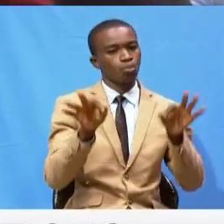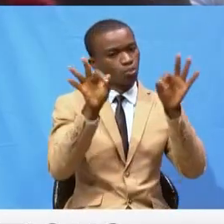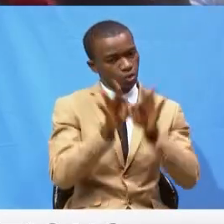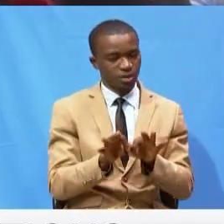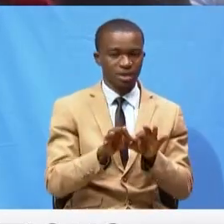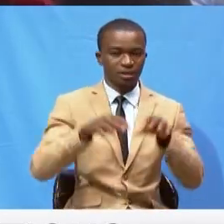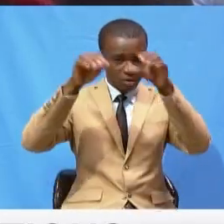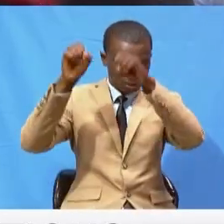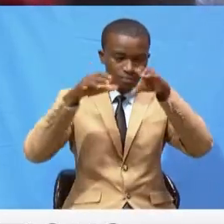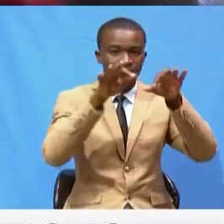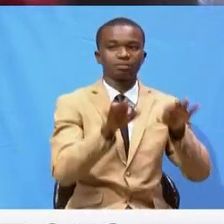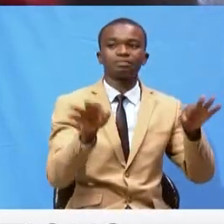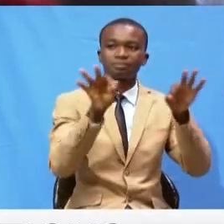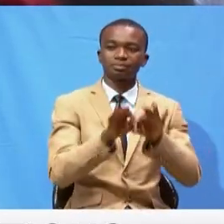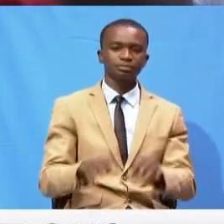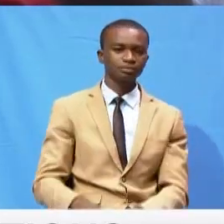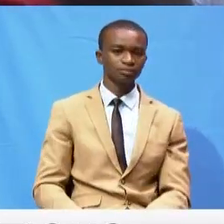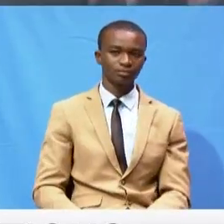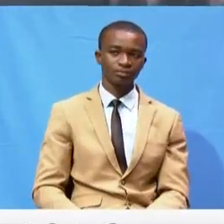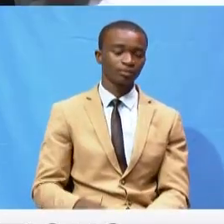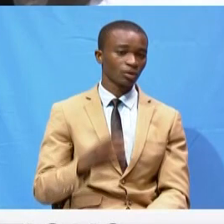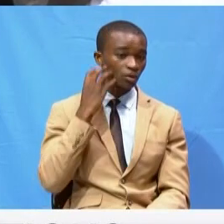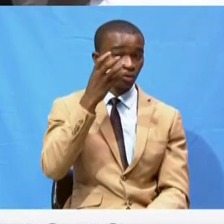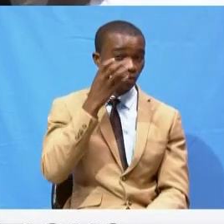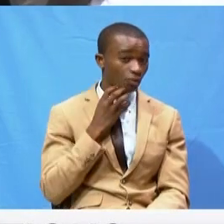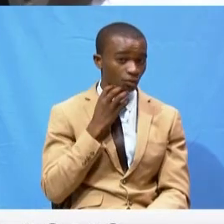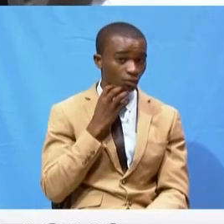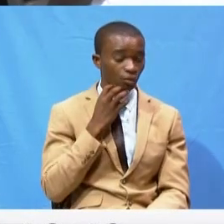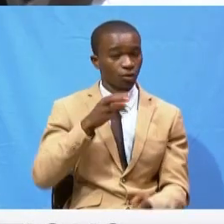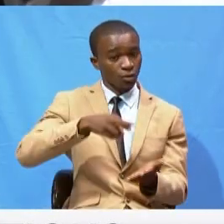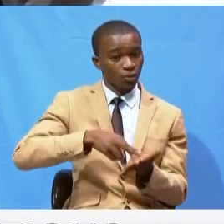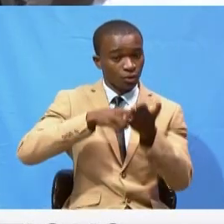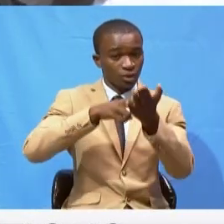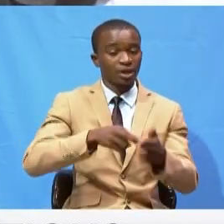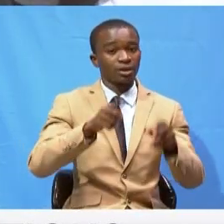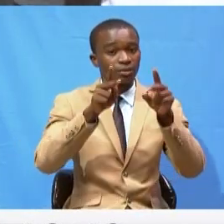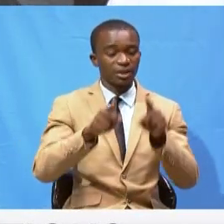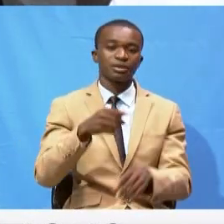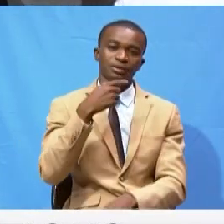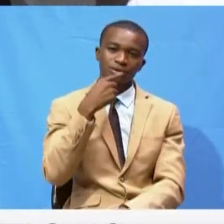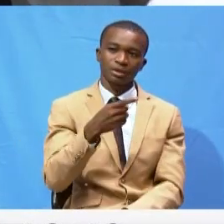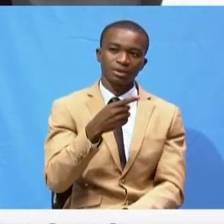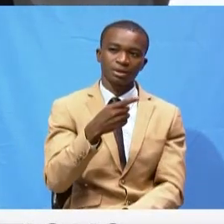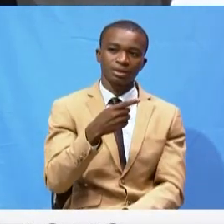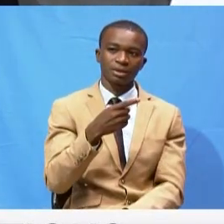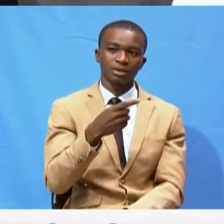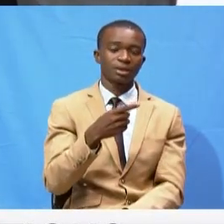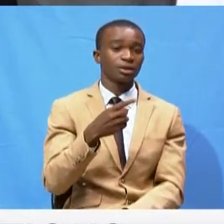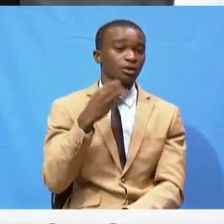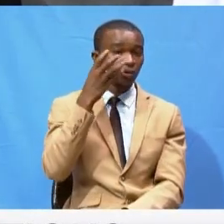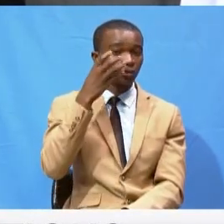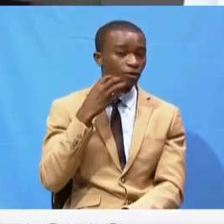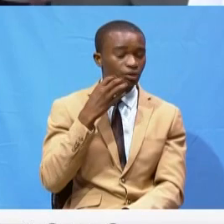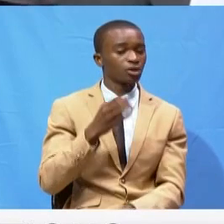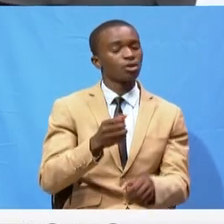Area, Balosro Establishment BRI representative Induna Munono said the BRI is led to work with